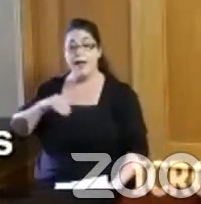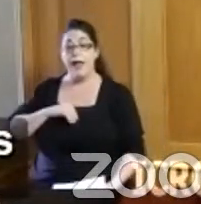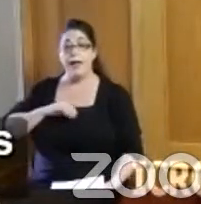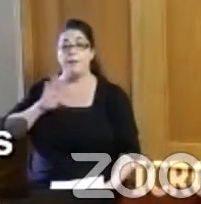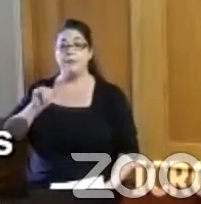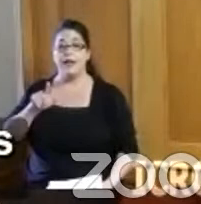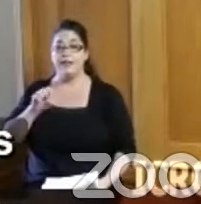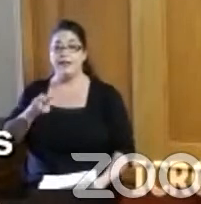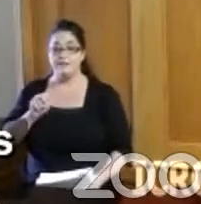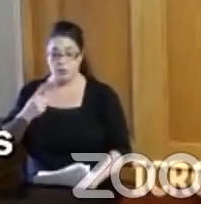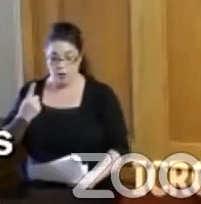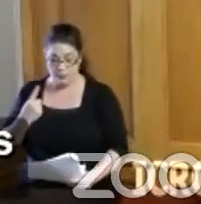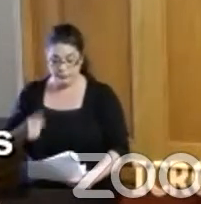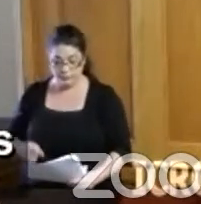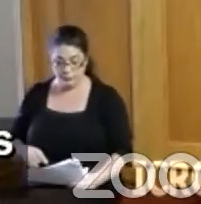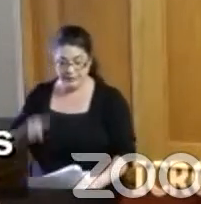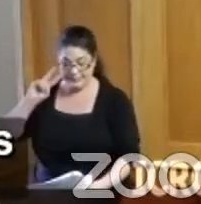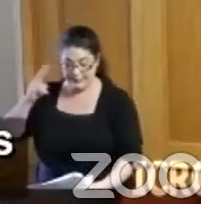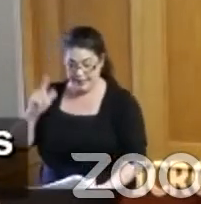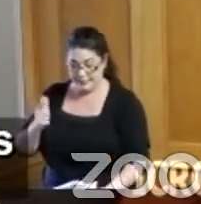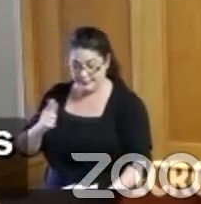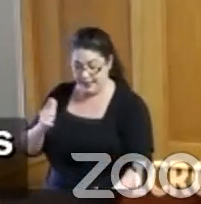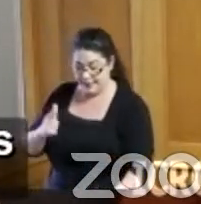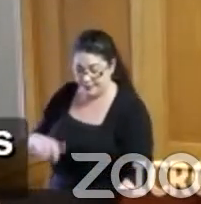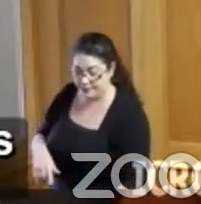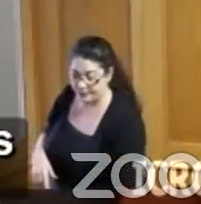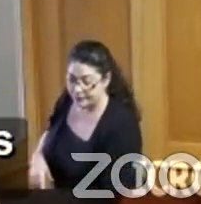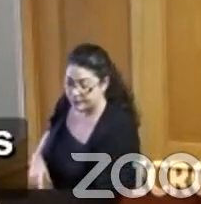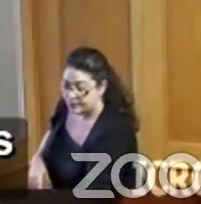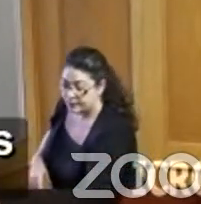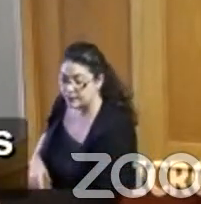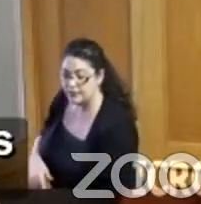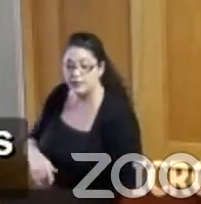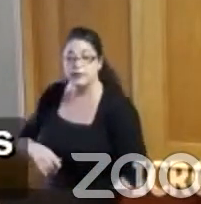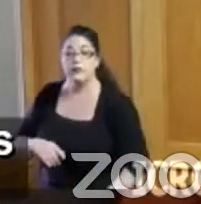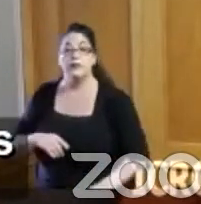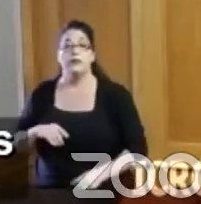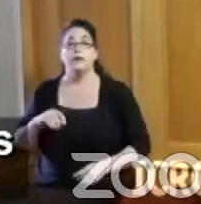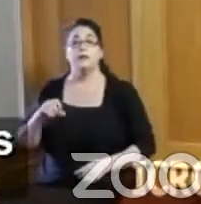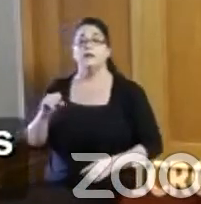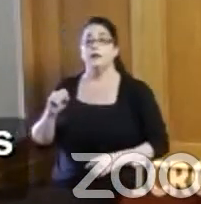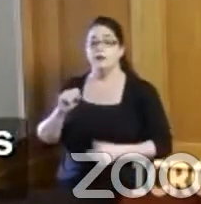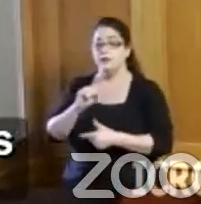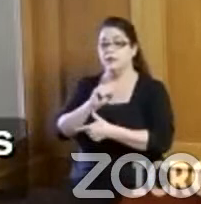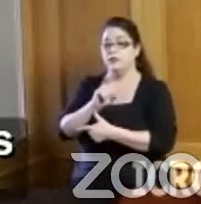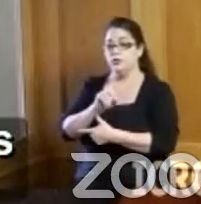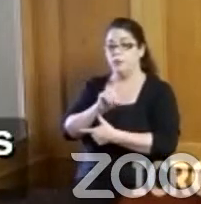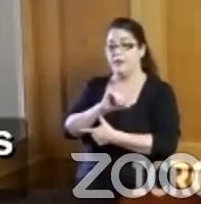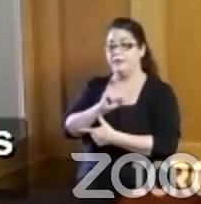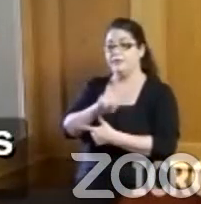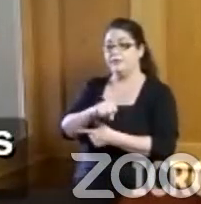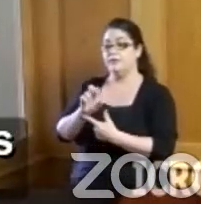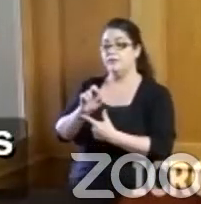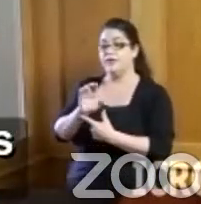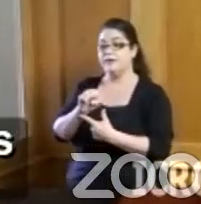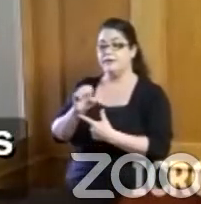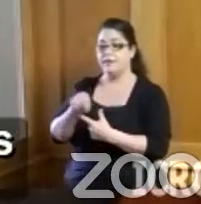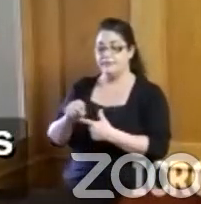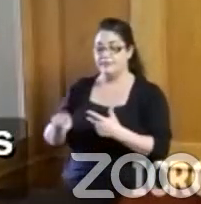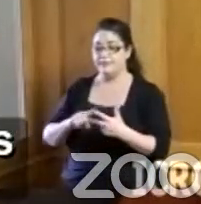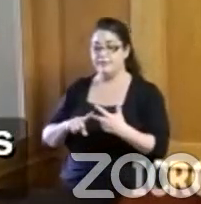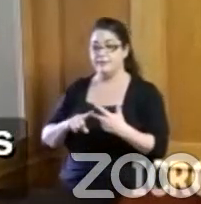1. Second. Commissioner Semradumas? Yes. Commissioner Reese? Yes. Commissioner Driehaus?